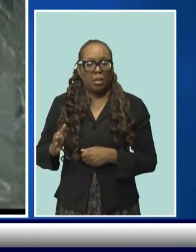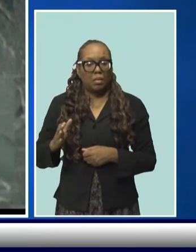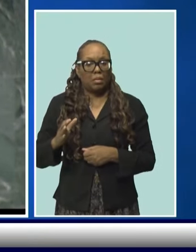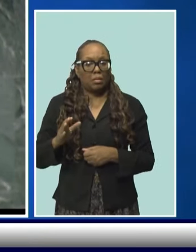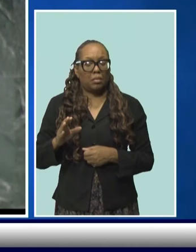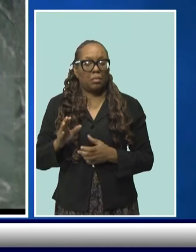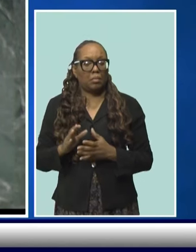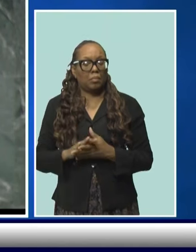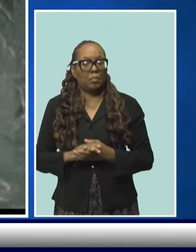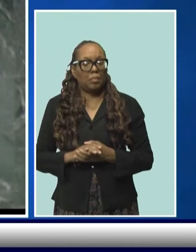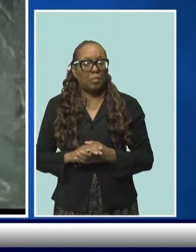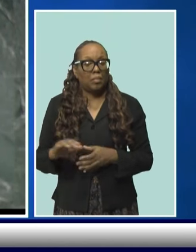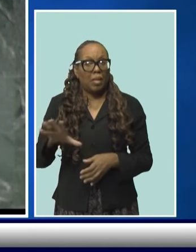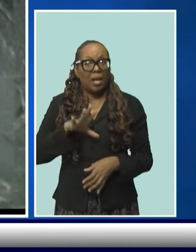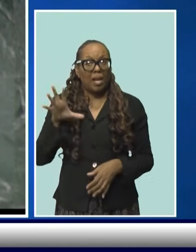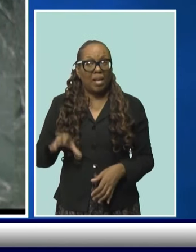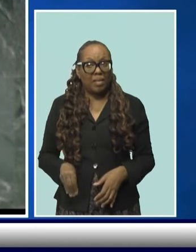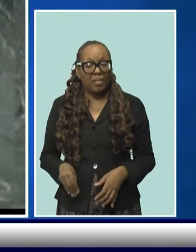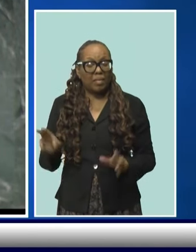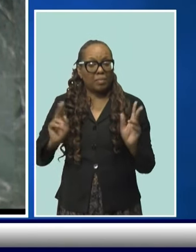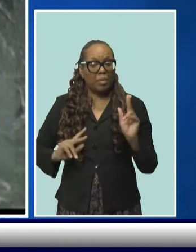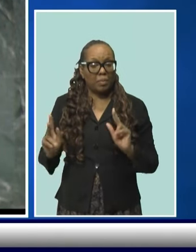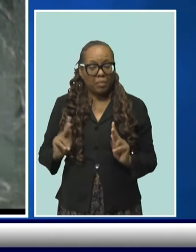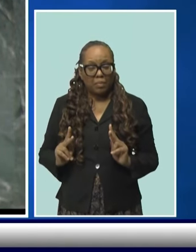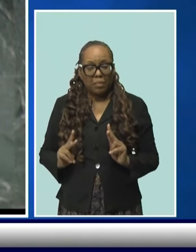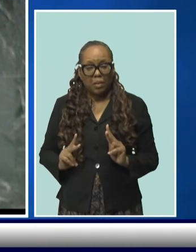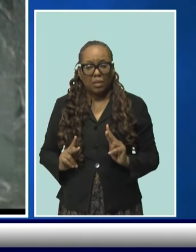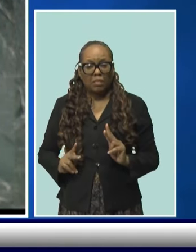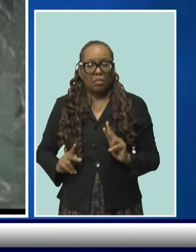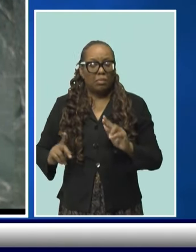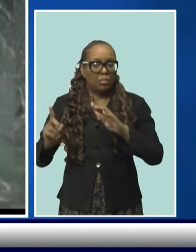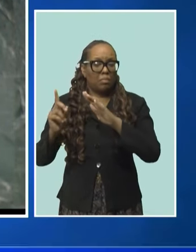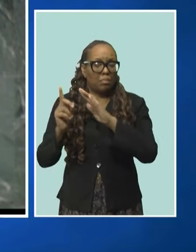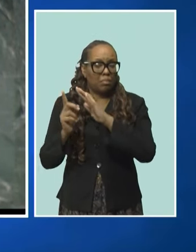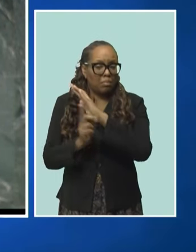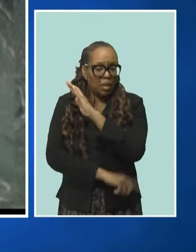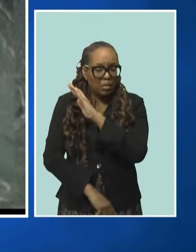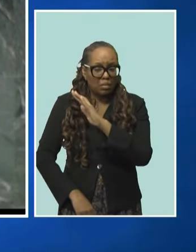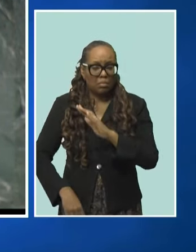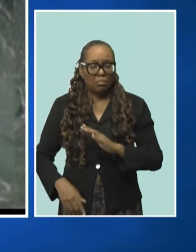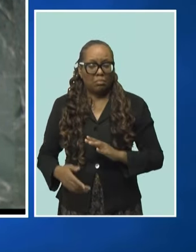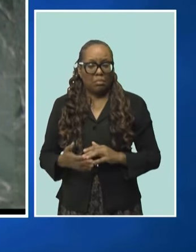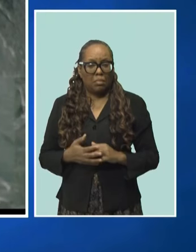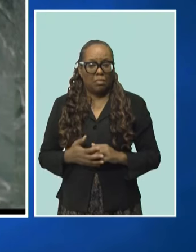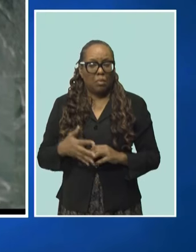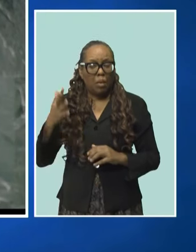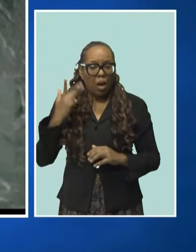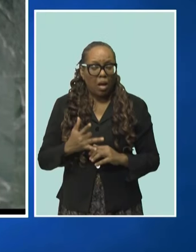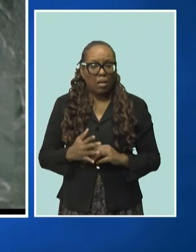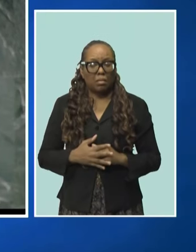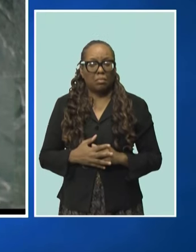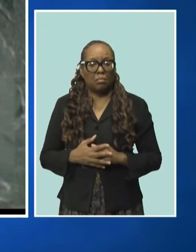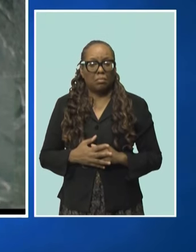by the Western world and demonized rather than deified.